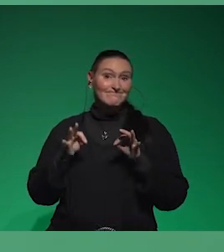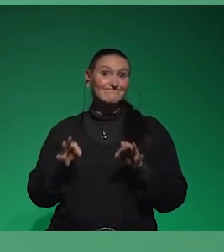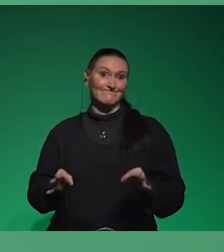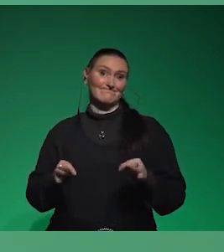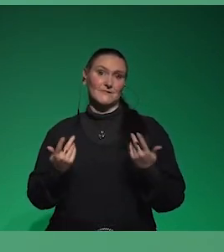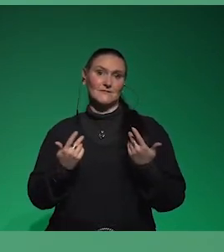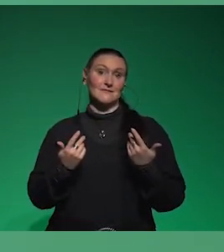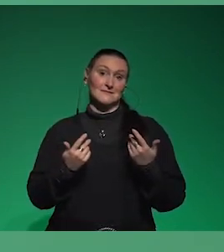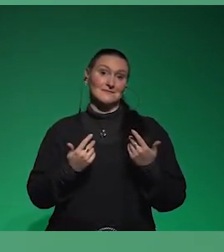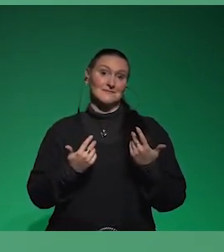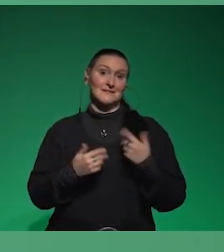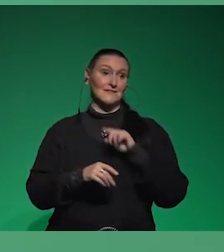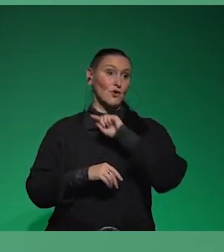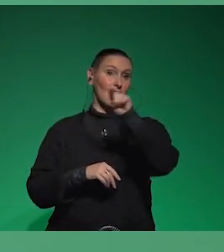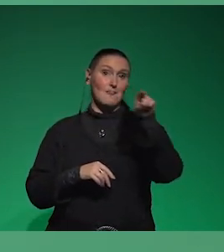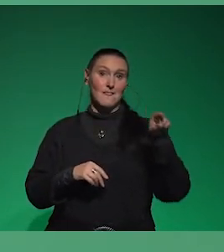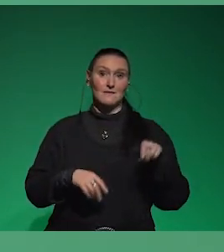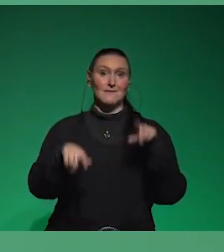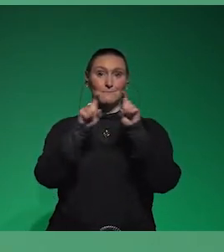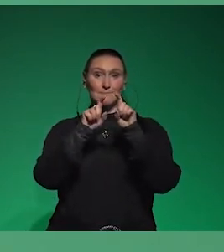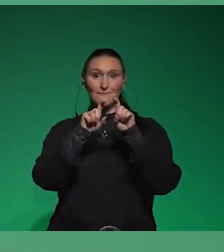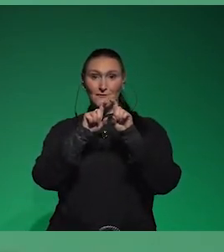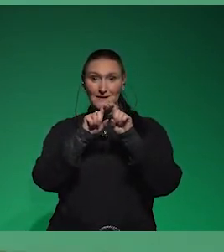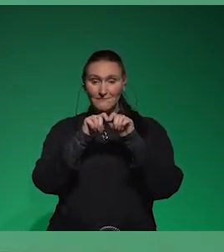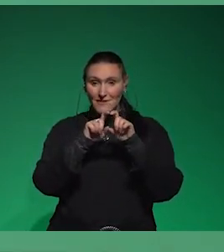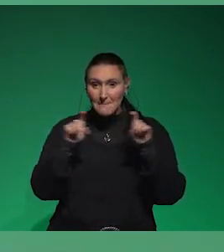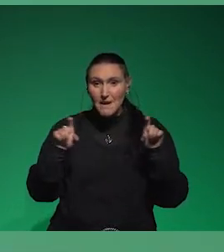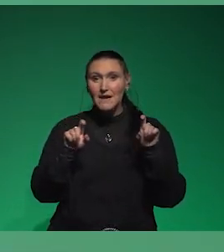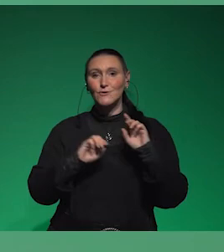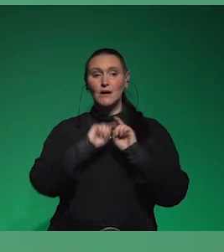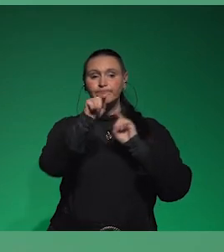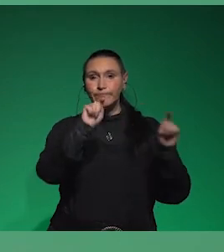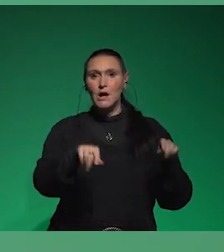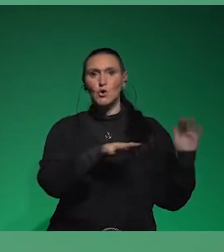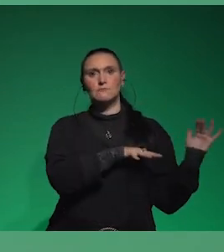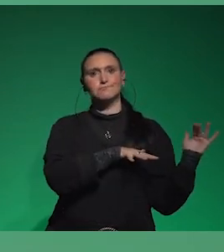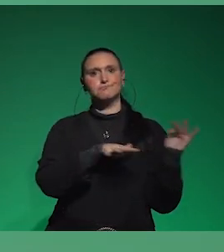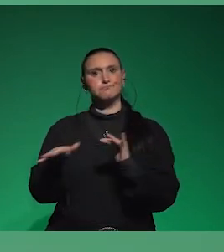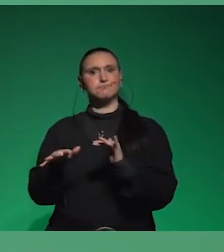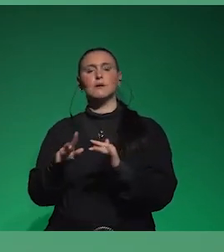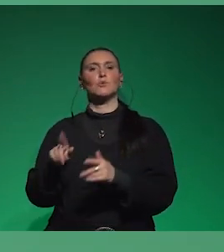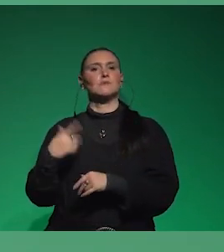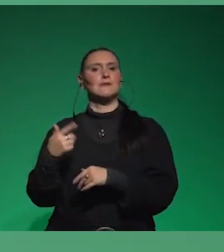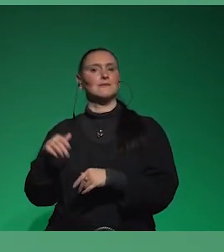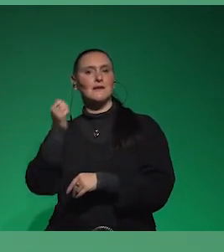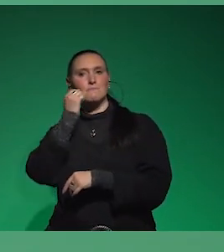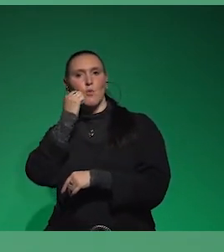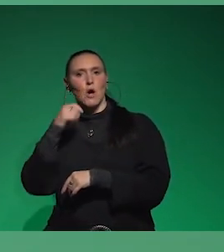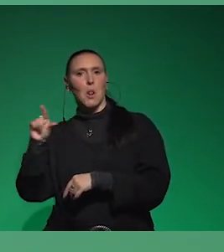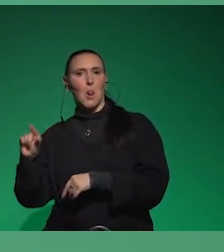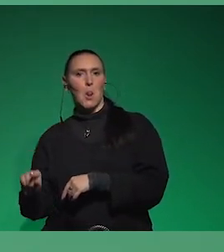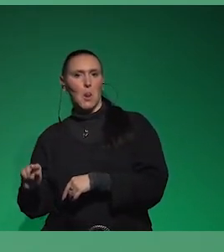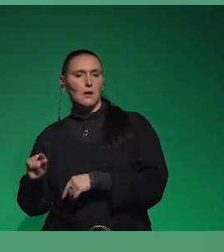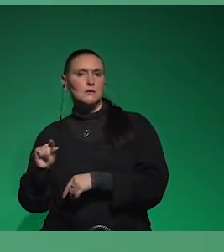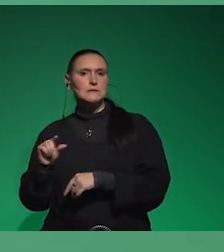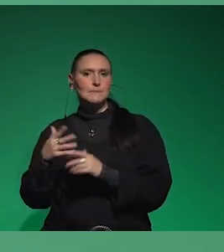transmigrant program, they would get like 2 hectares of oil palm that is already established, and that over 20 years or so they